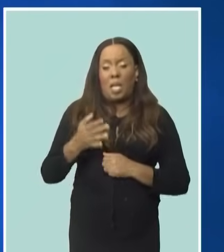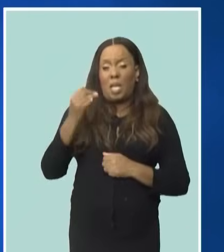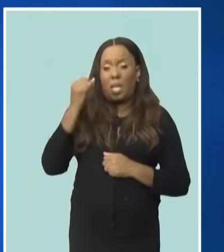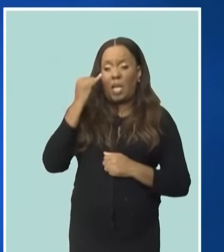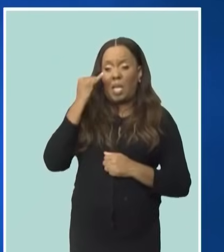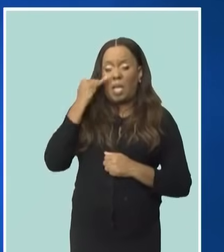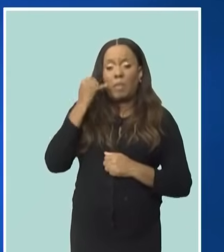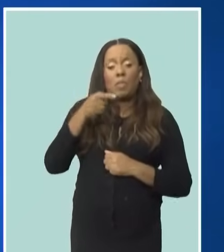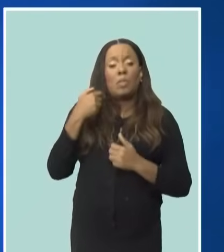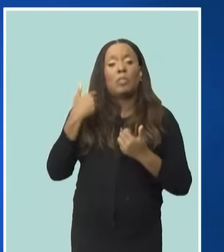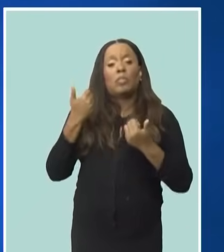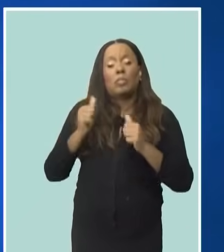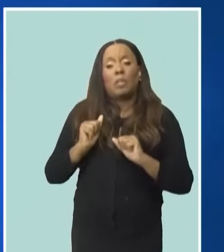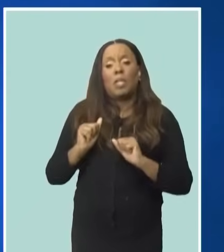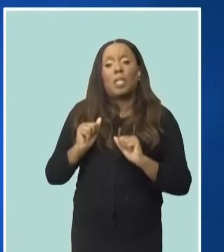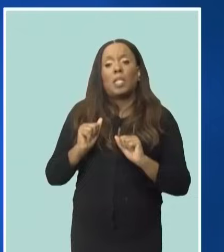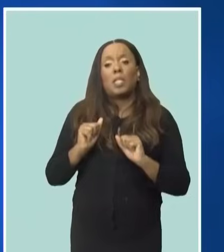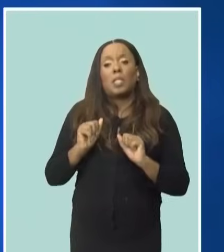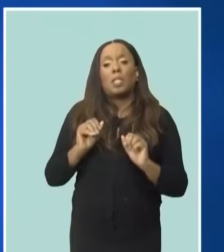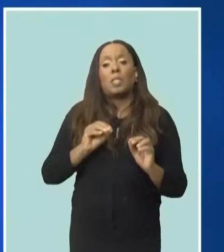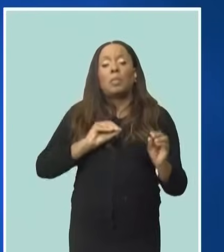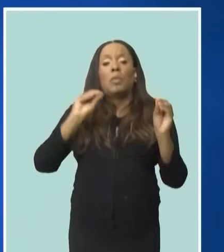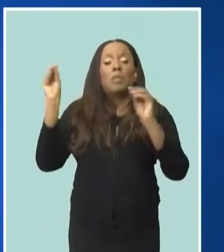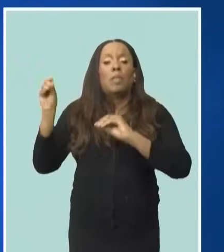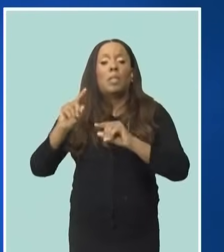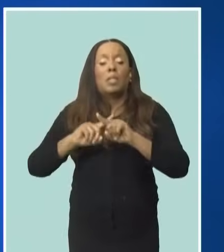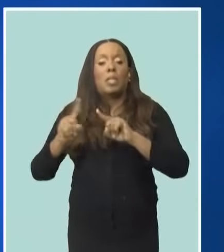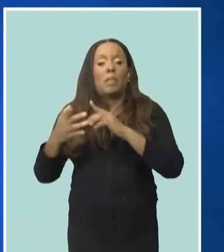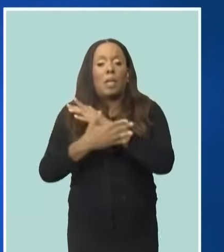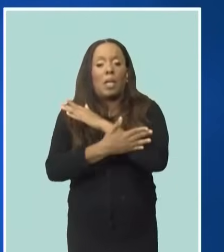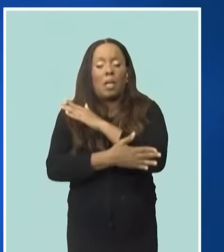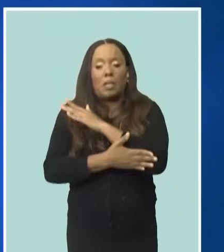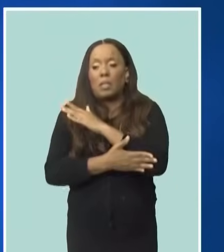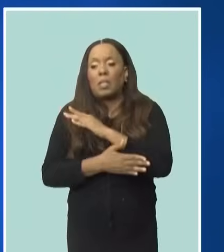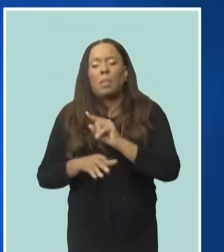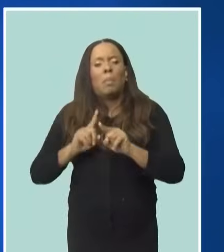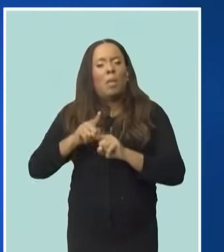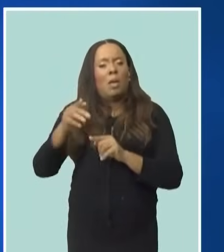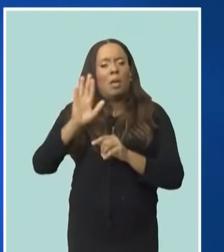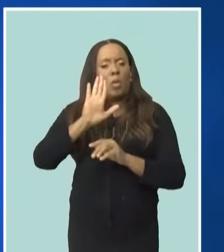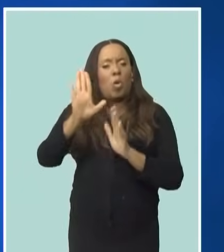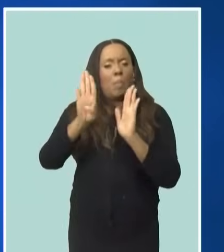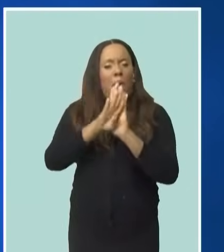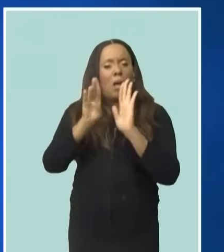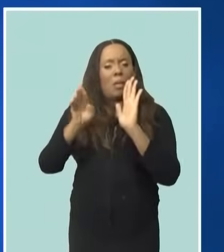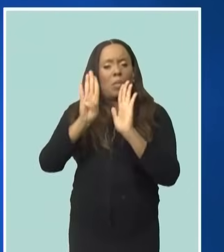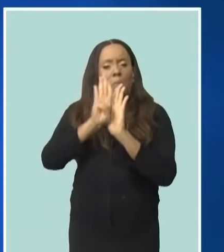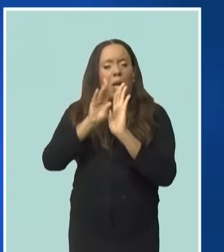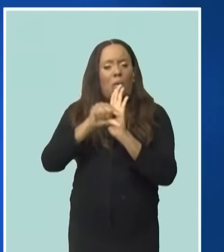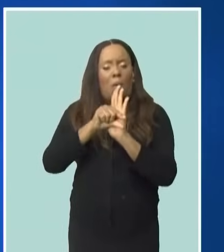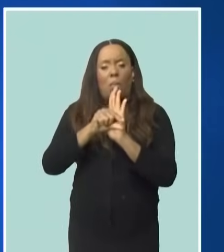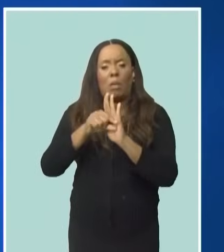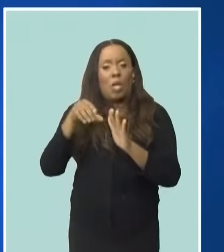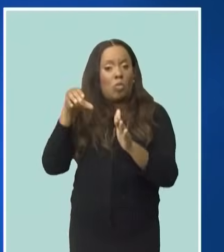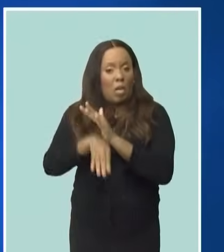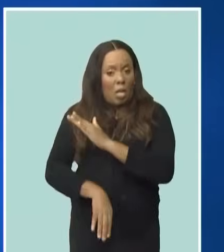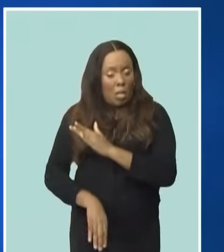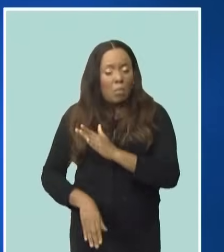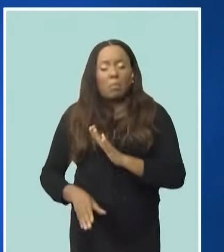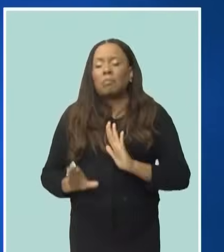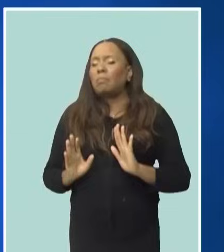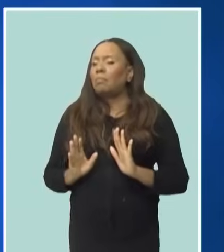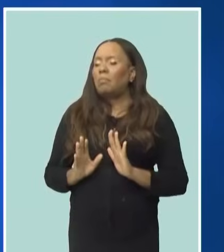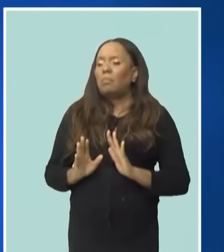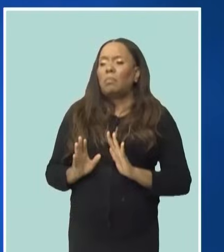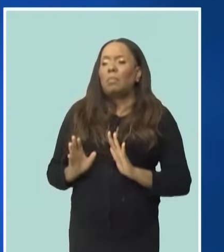to the national security. In other words, any person with some kind of criminal background that is severe enough to be deemed a